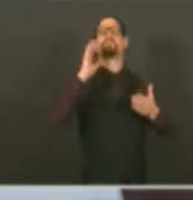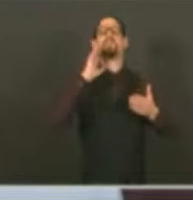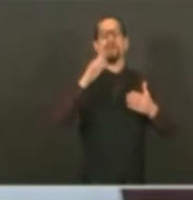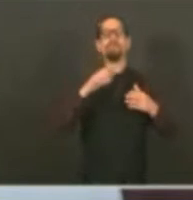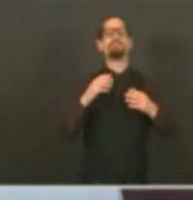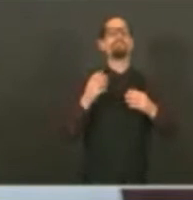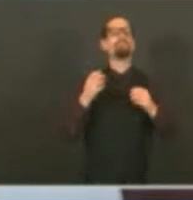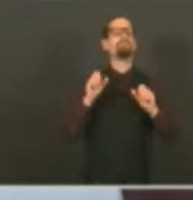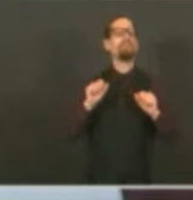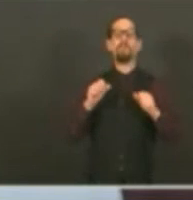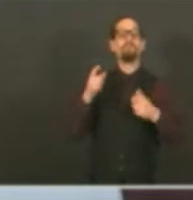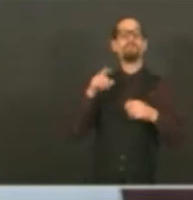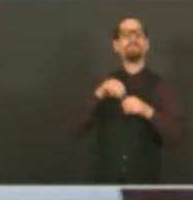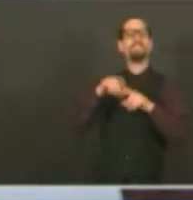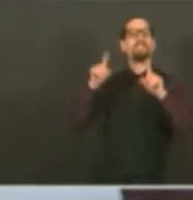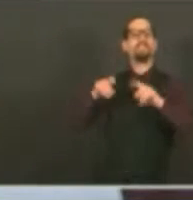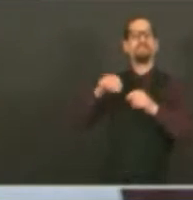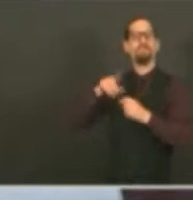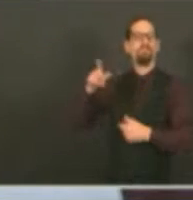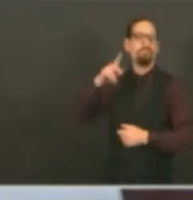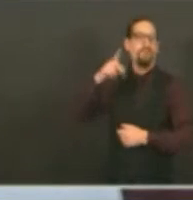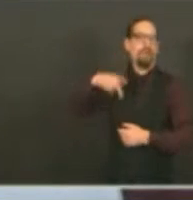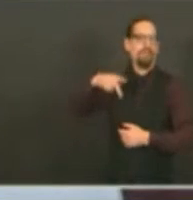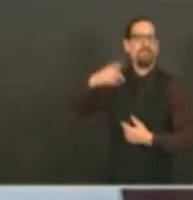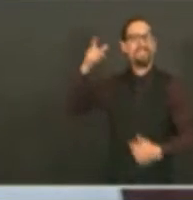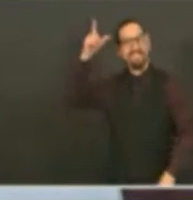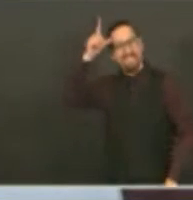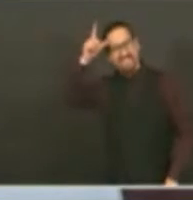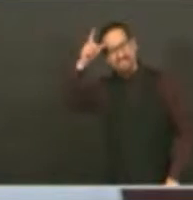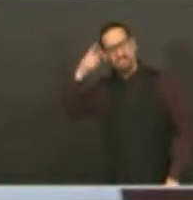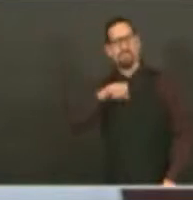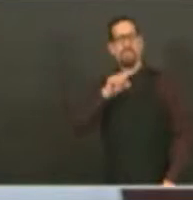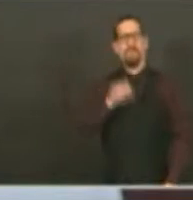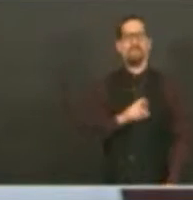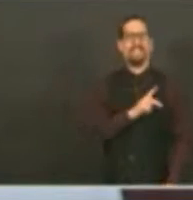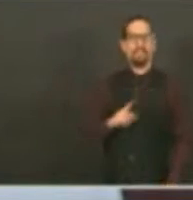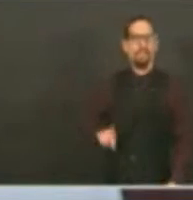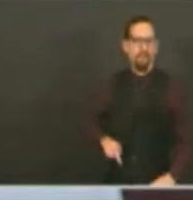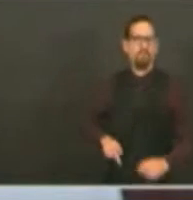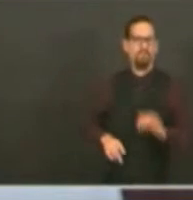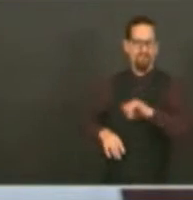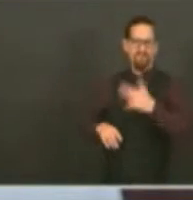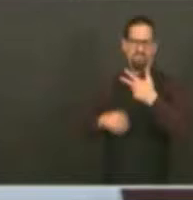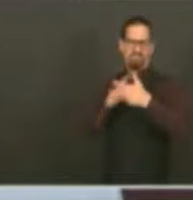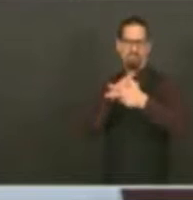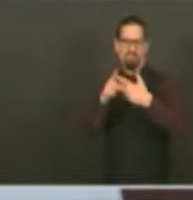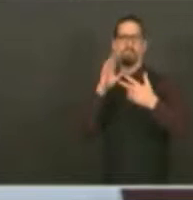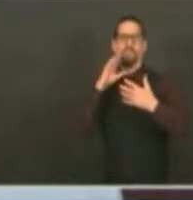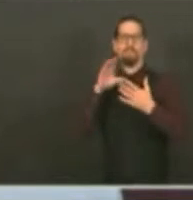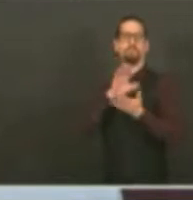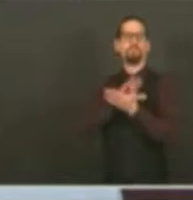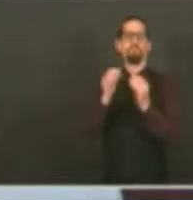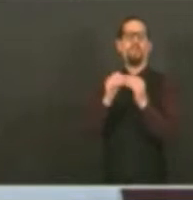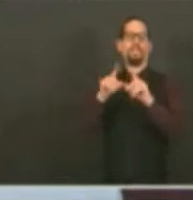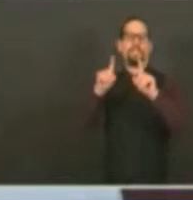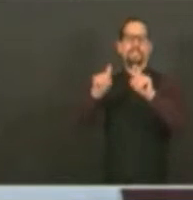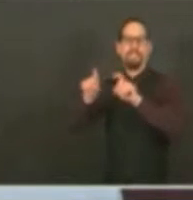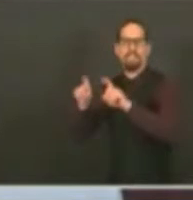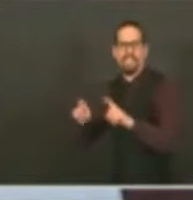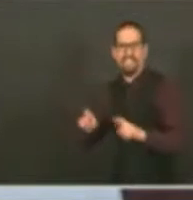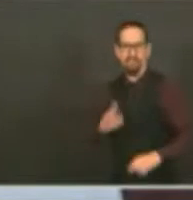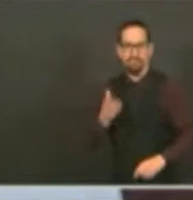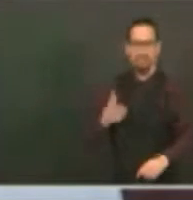Kingstown. And because this pilot has been so successful, we're going to launch it statewide in